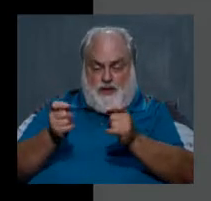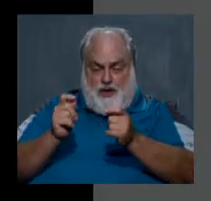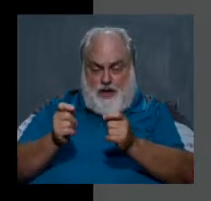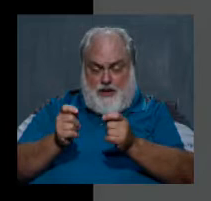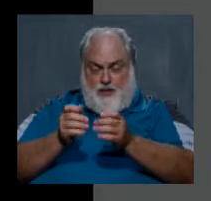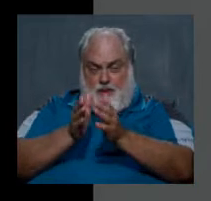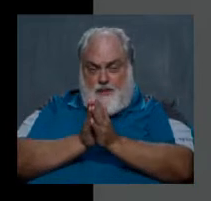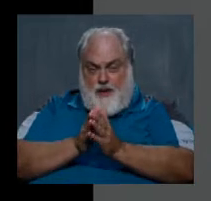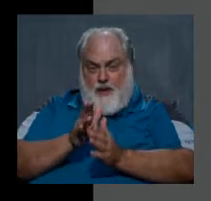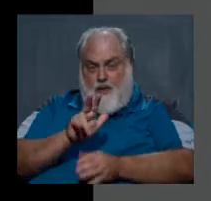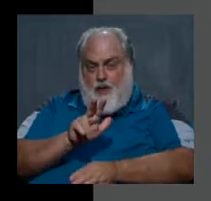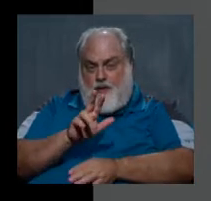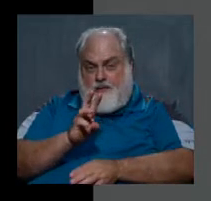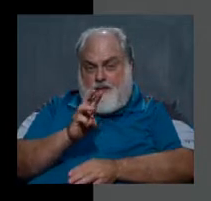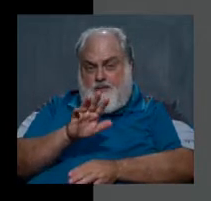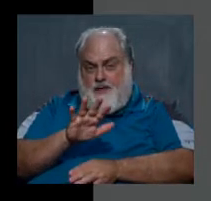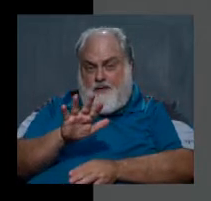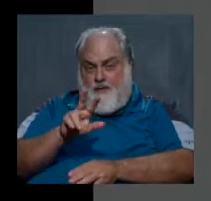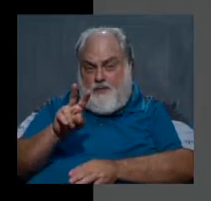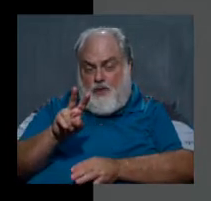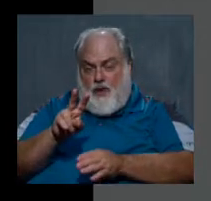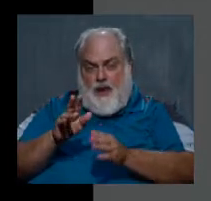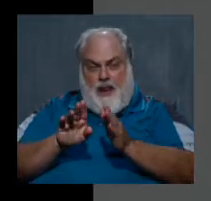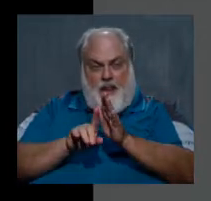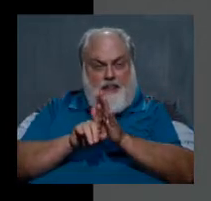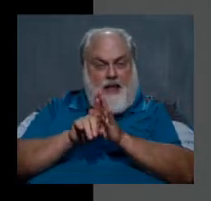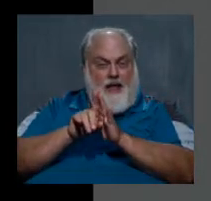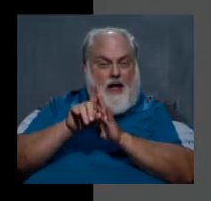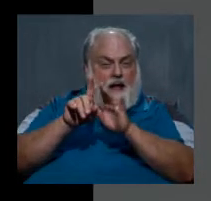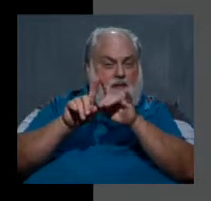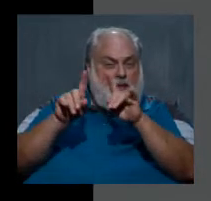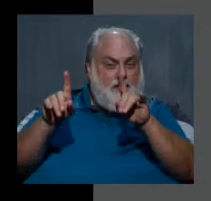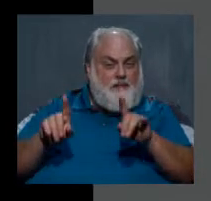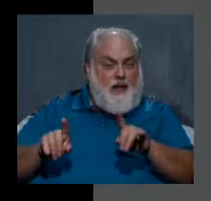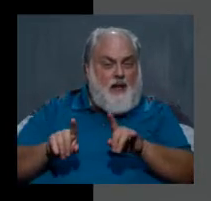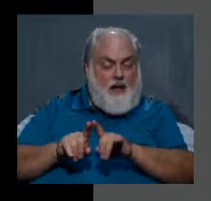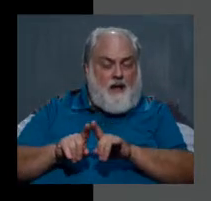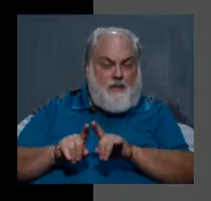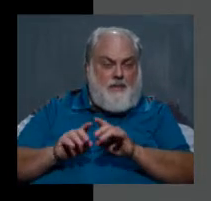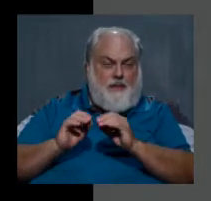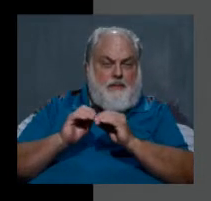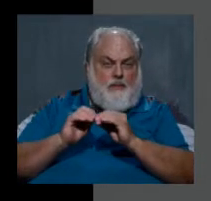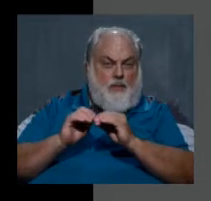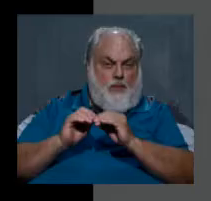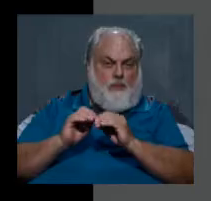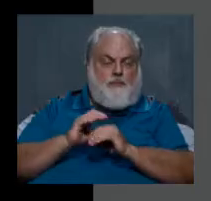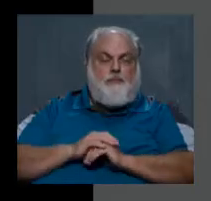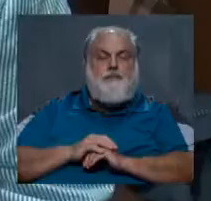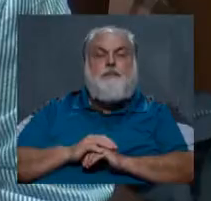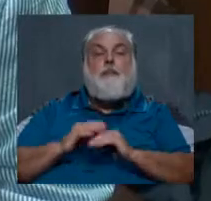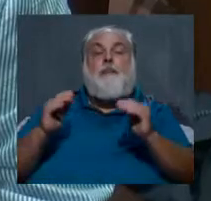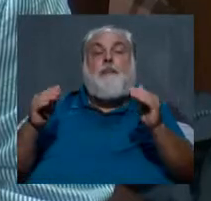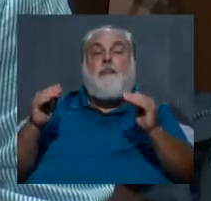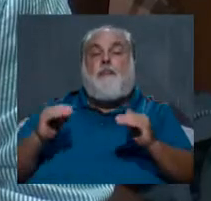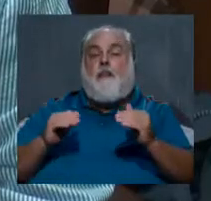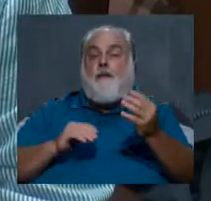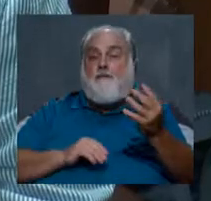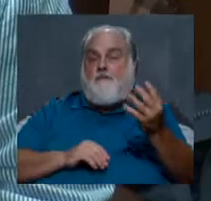Section 36552 to allow an increase in the height and sign area for the existing multifamily development. Item